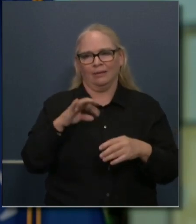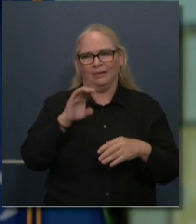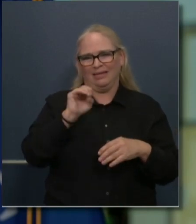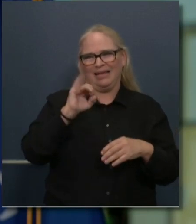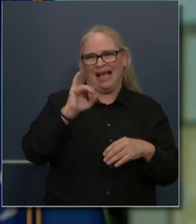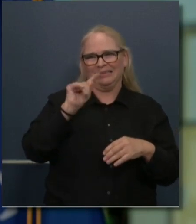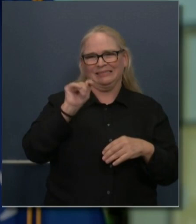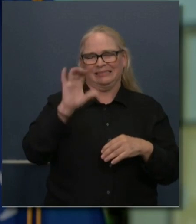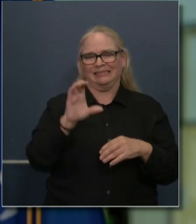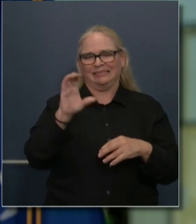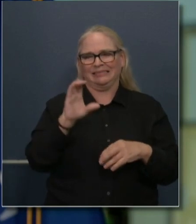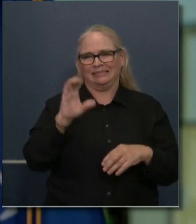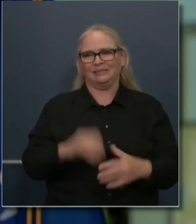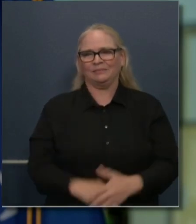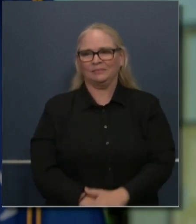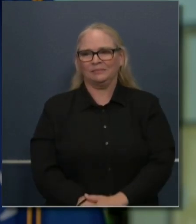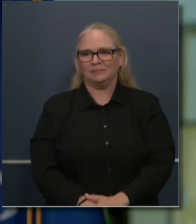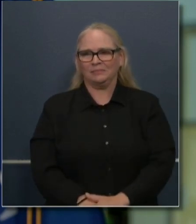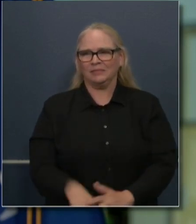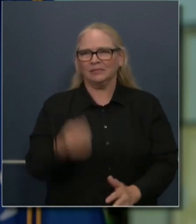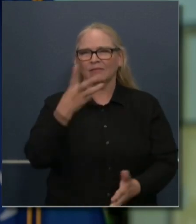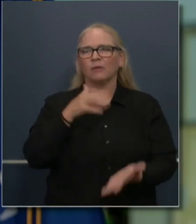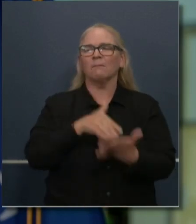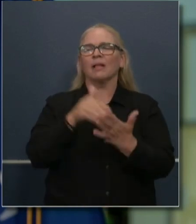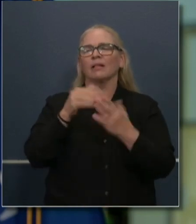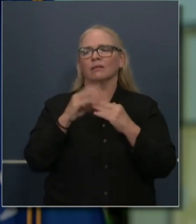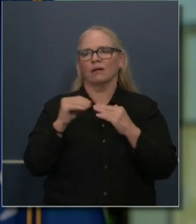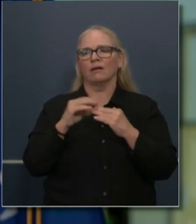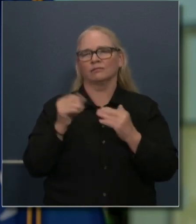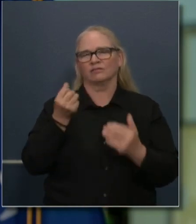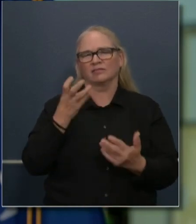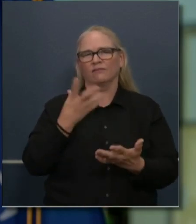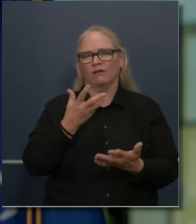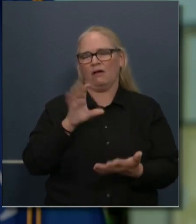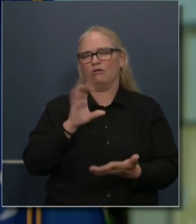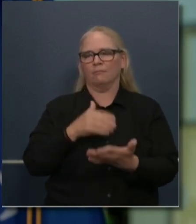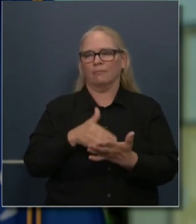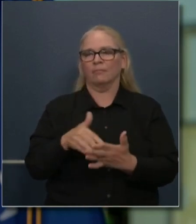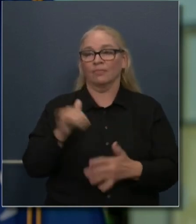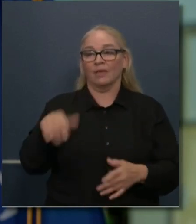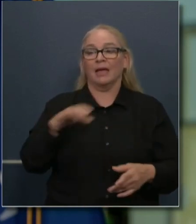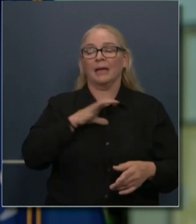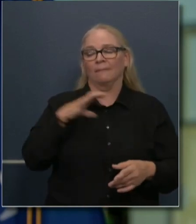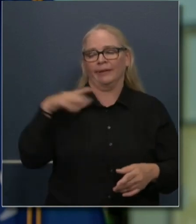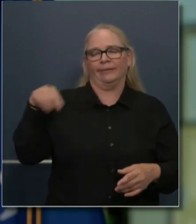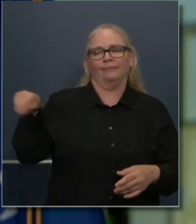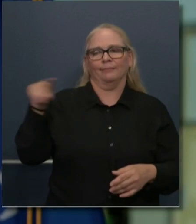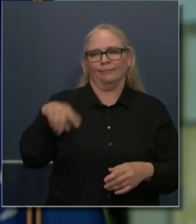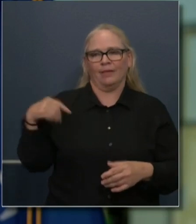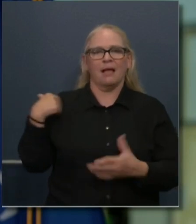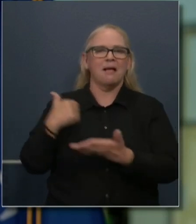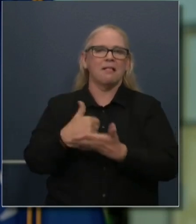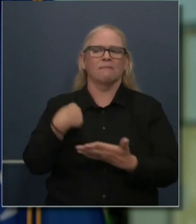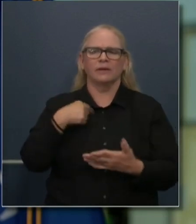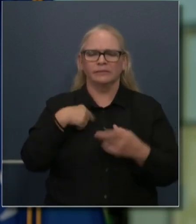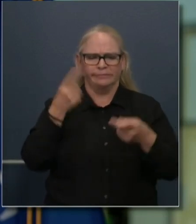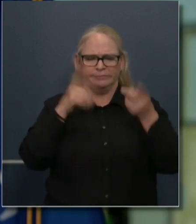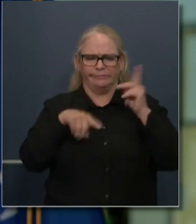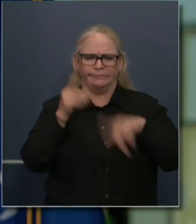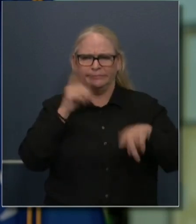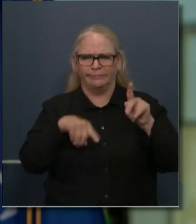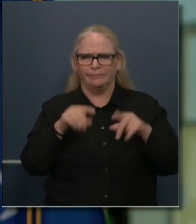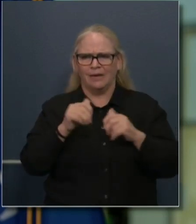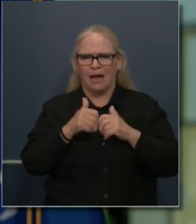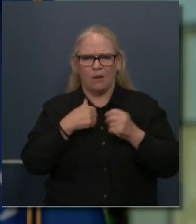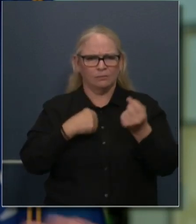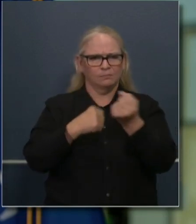million, close to that my Business and Jobs Advisory Committee helped conceive to help small